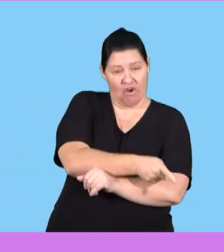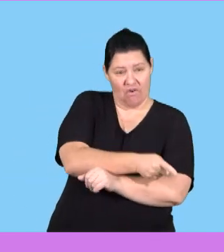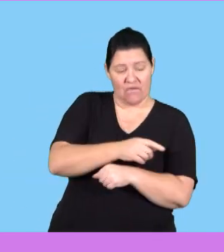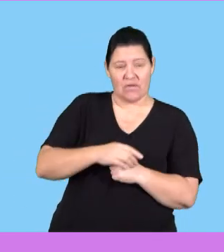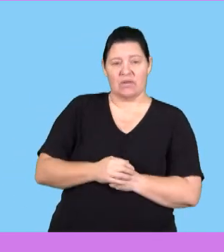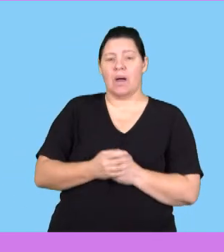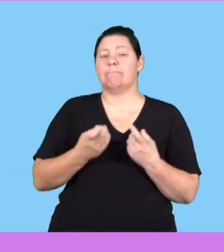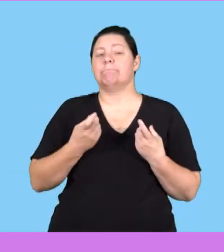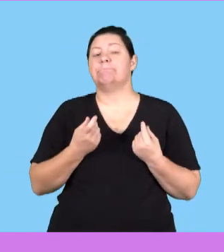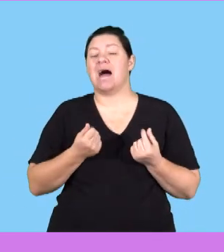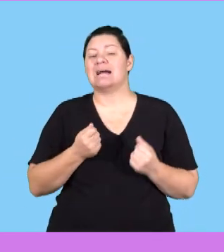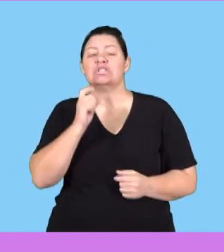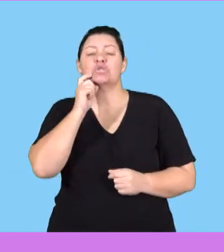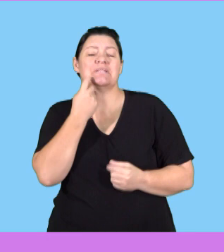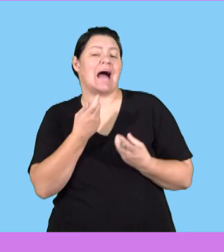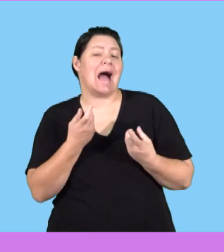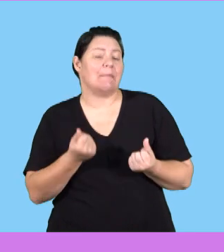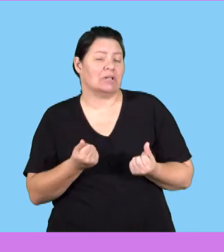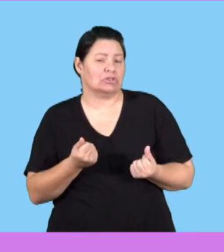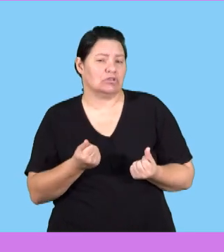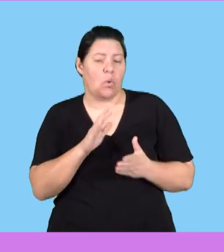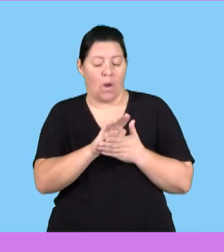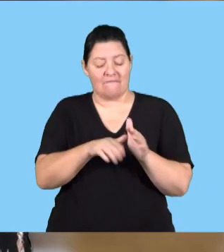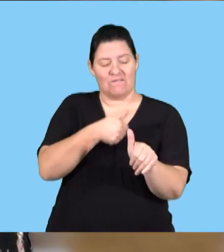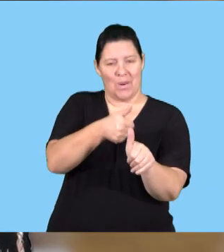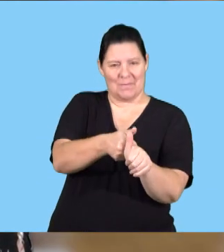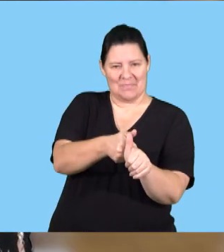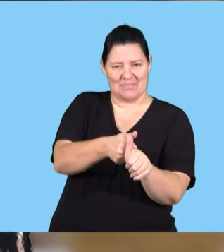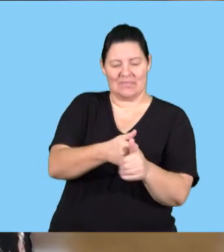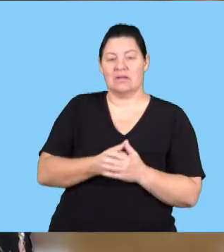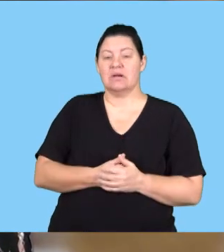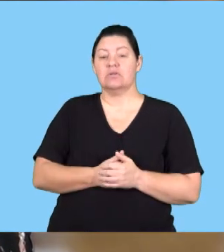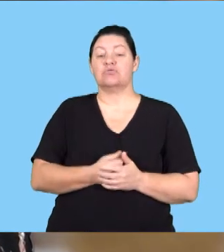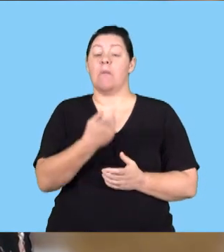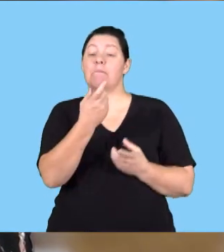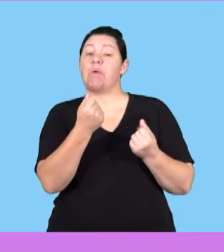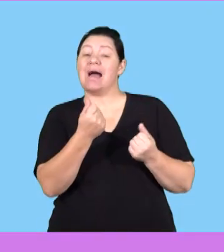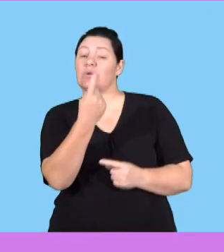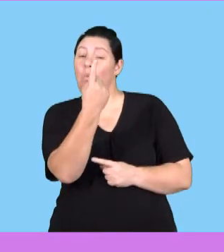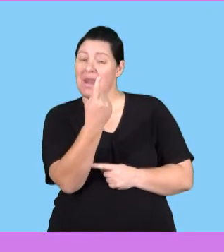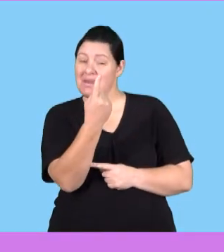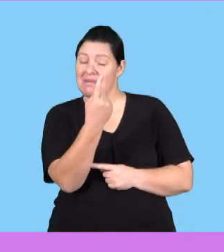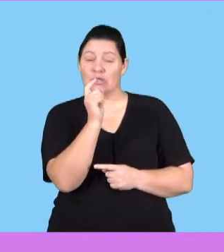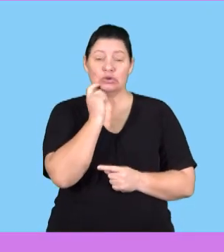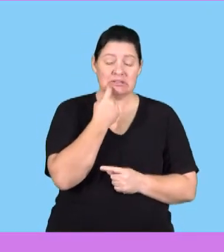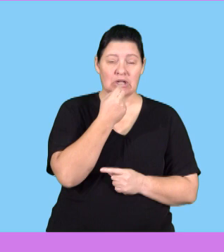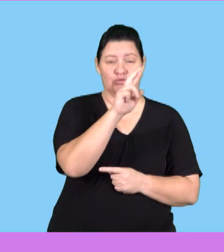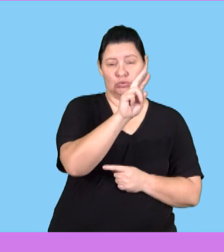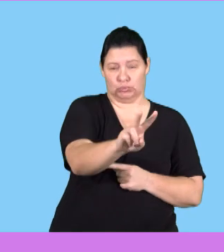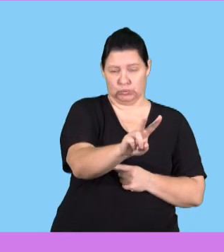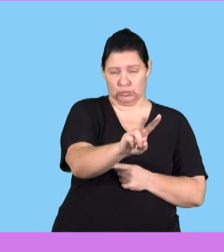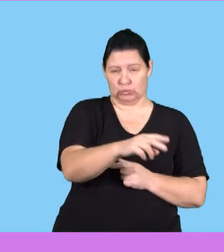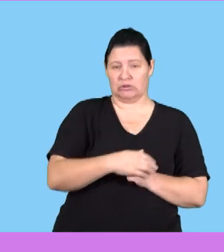slide for the price of the sweets, because this is the follow-up question. So the price of 1 sweet is 2